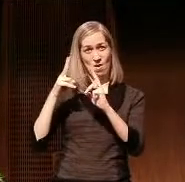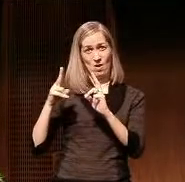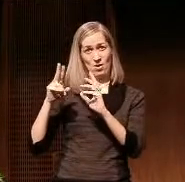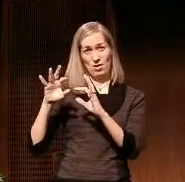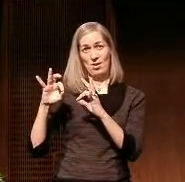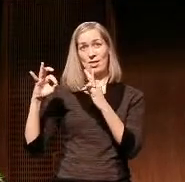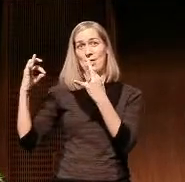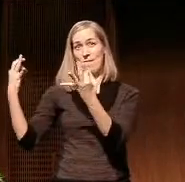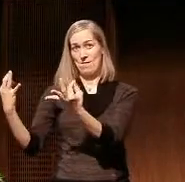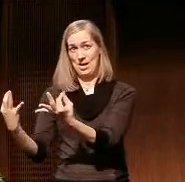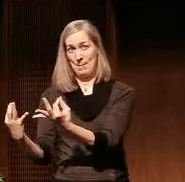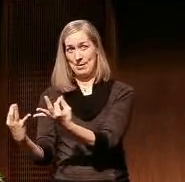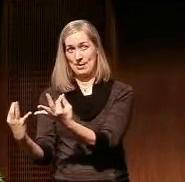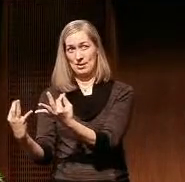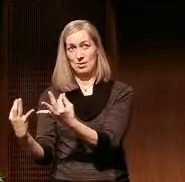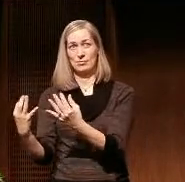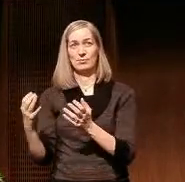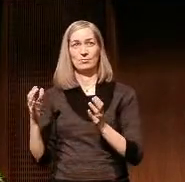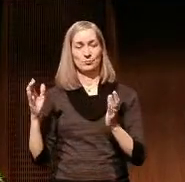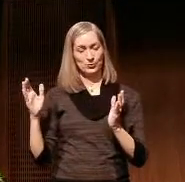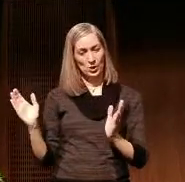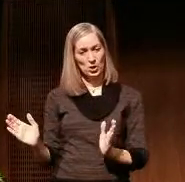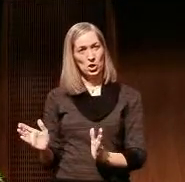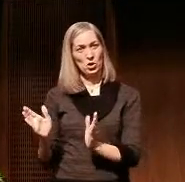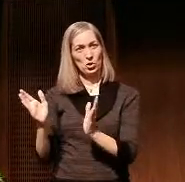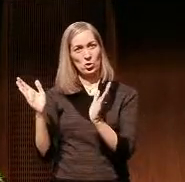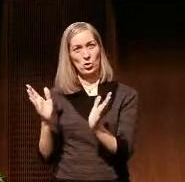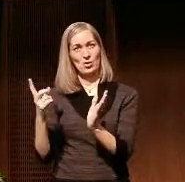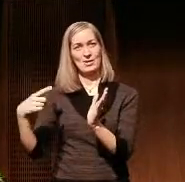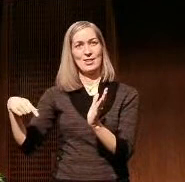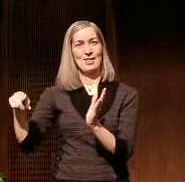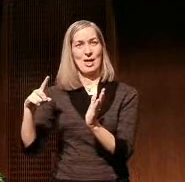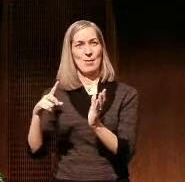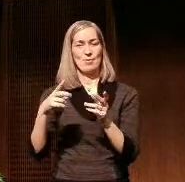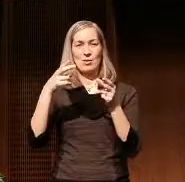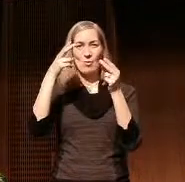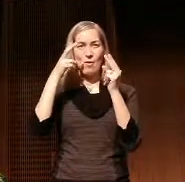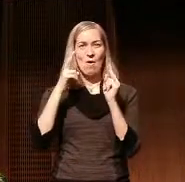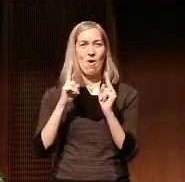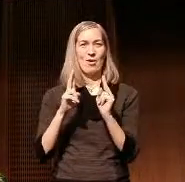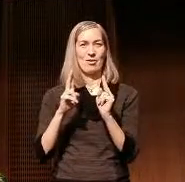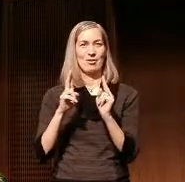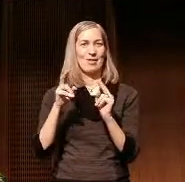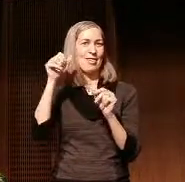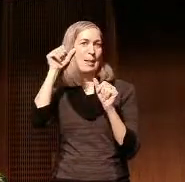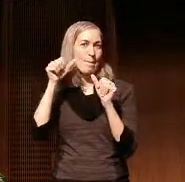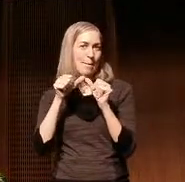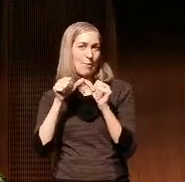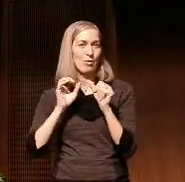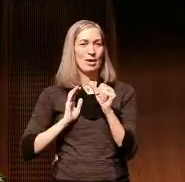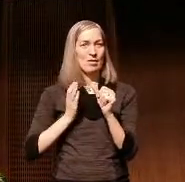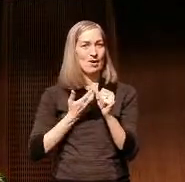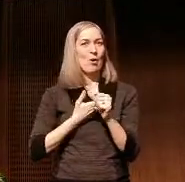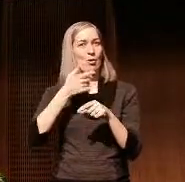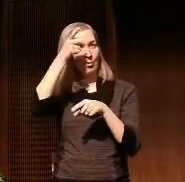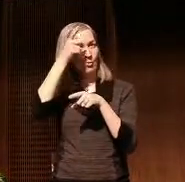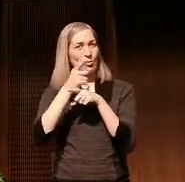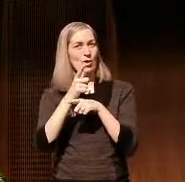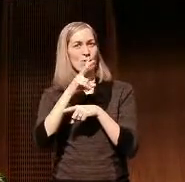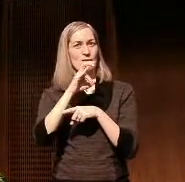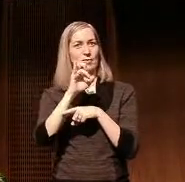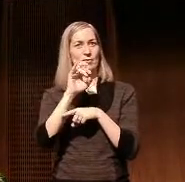family and encourage them, and you honor the memory of our brother Virgil by